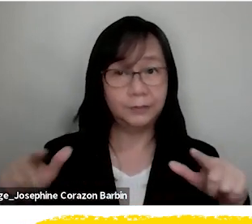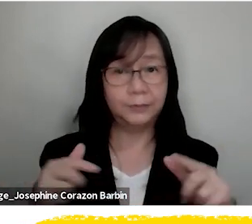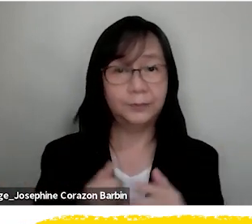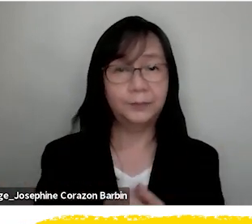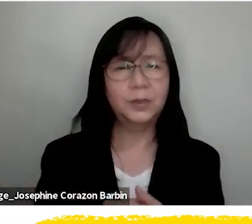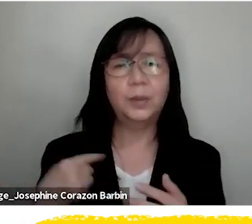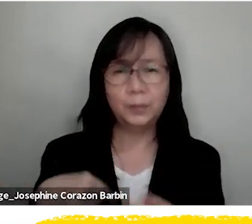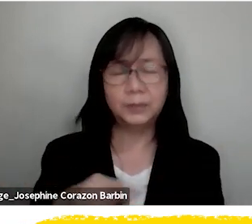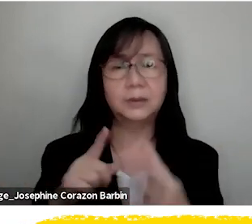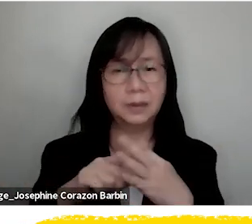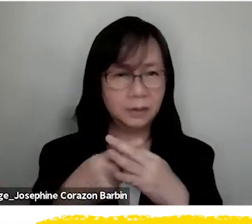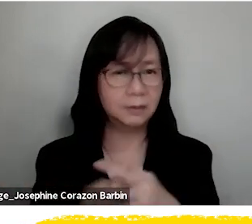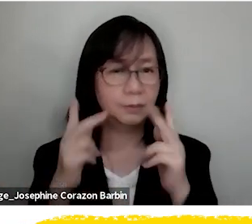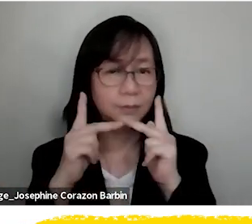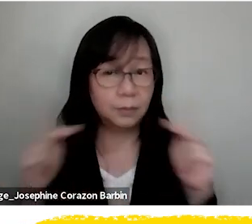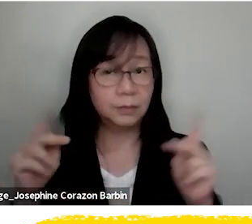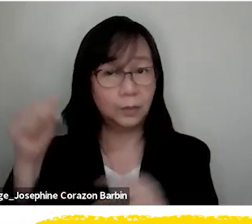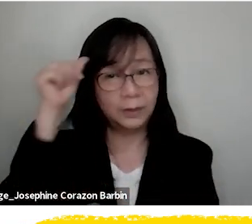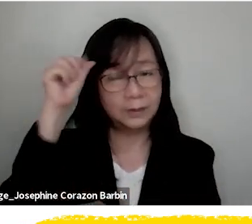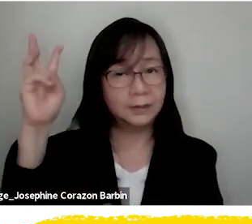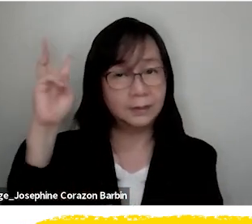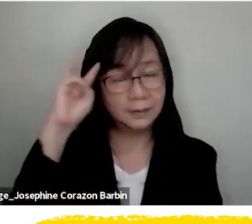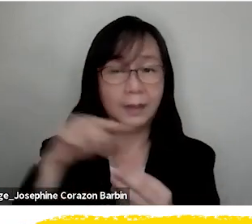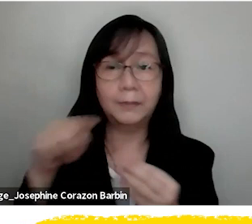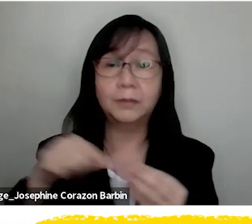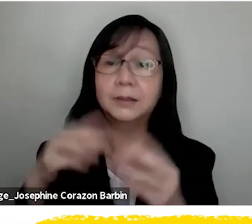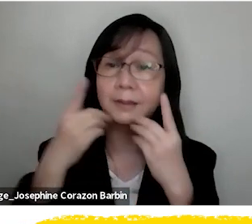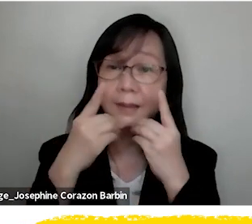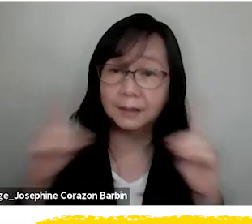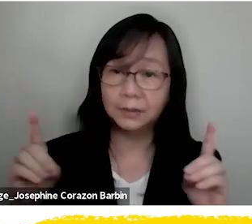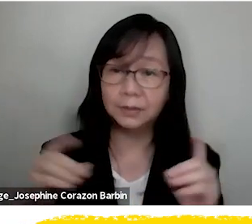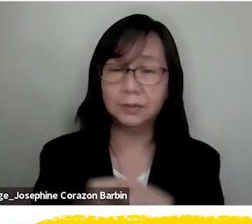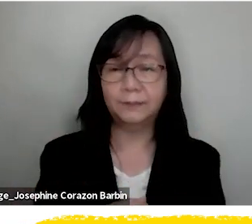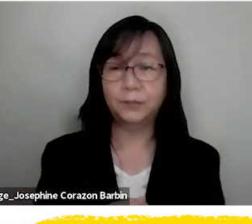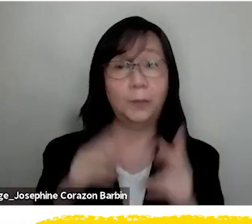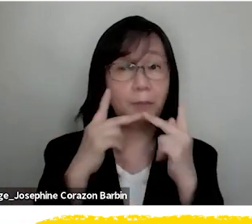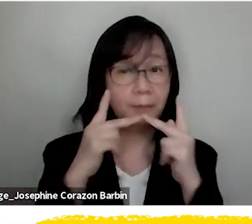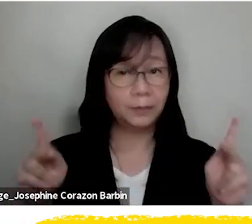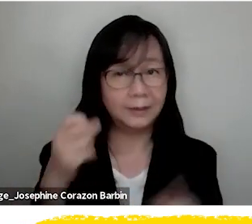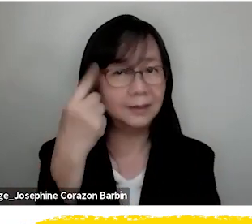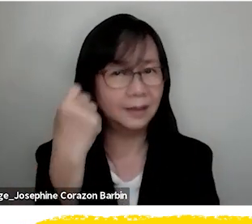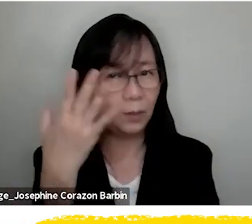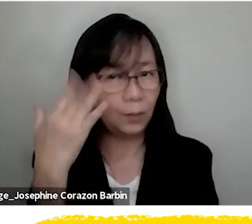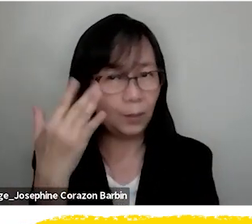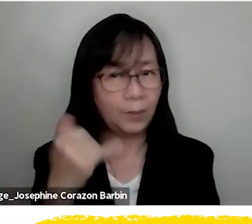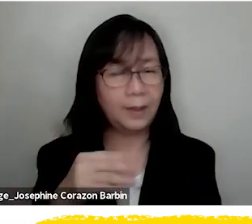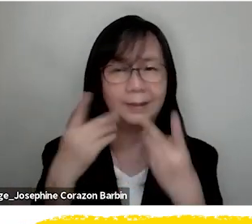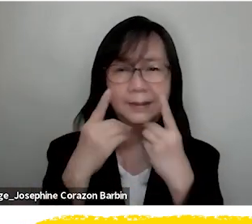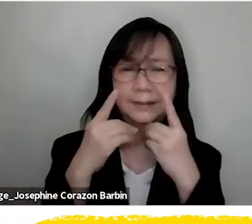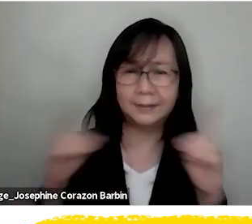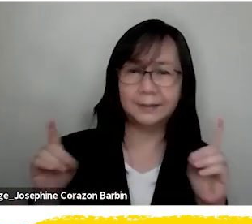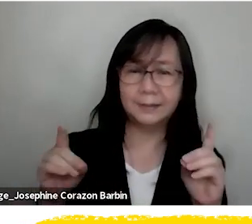to promote awareness about this declaration, to promote an understanding of why a declaration